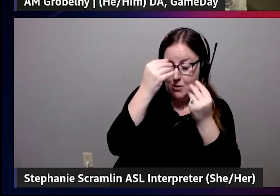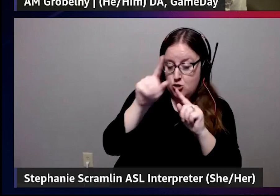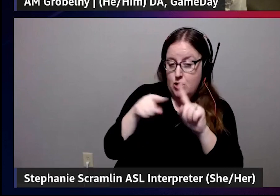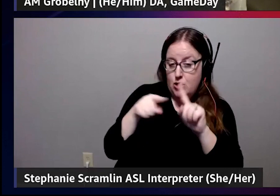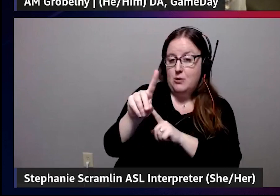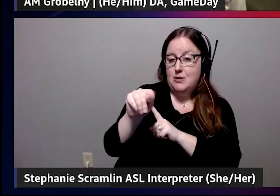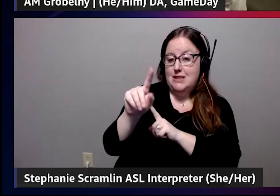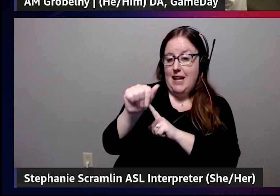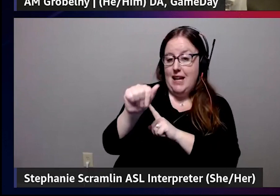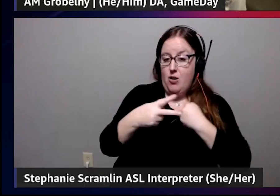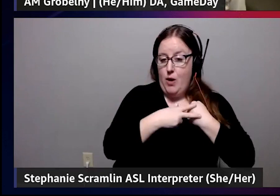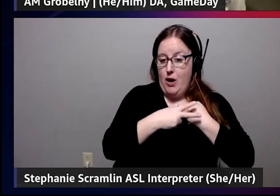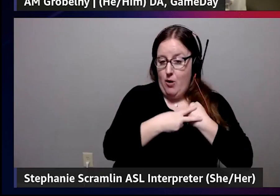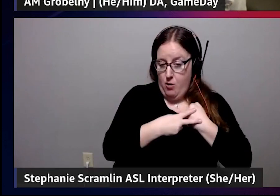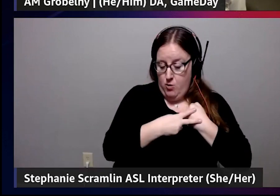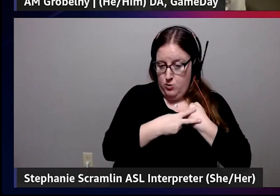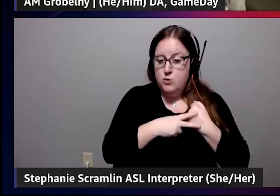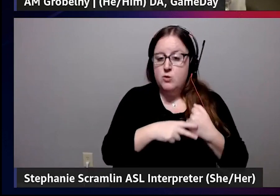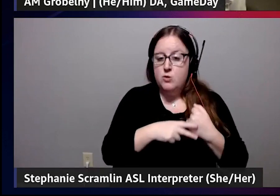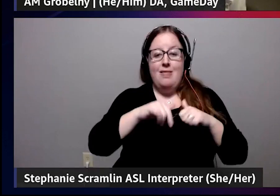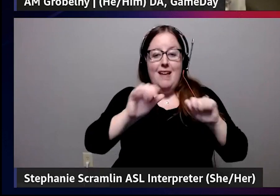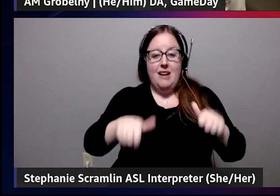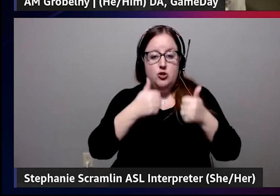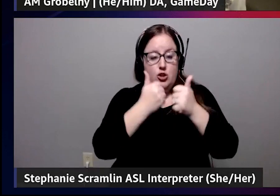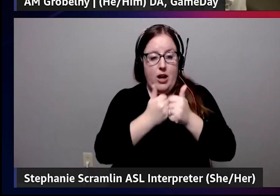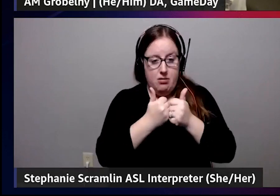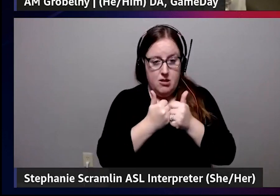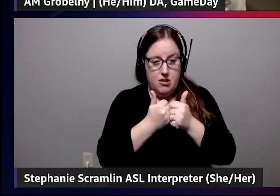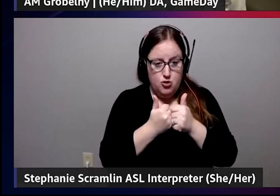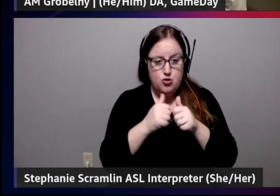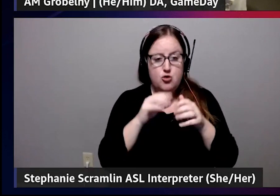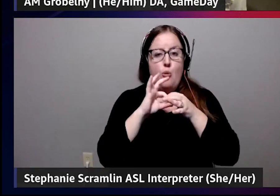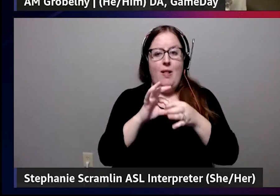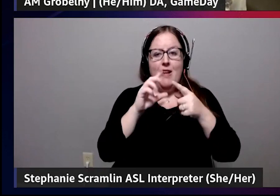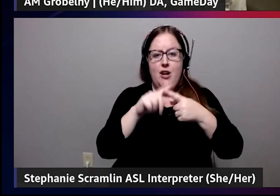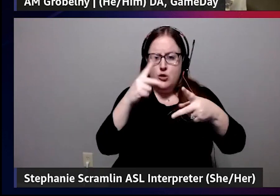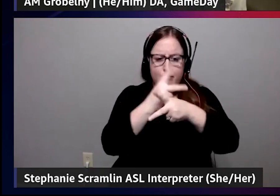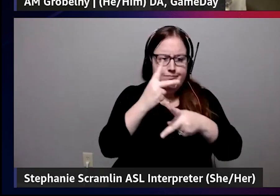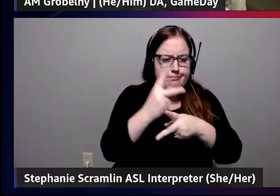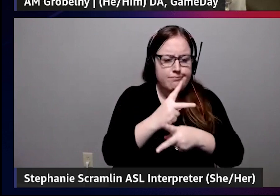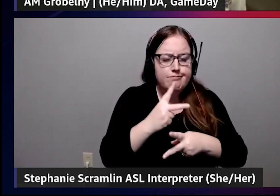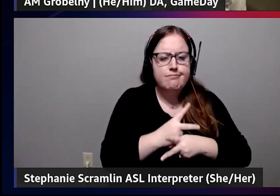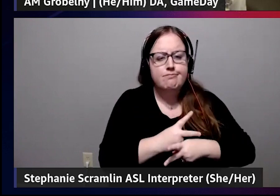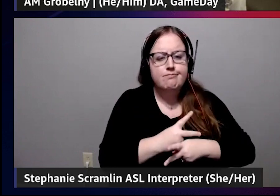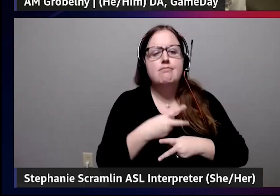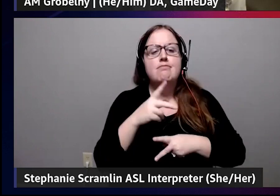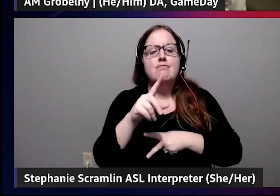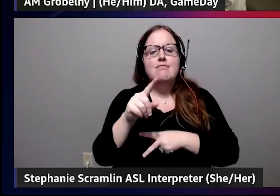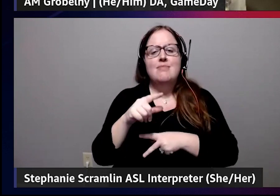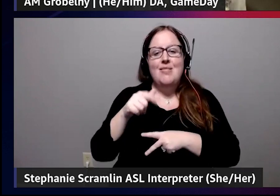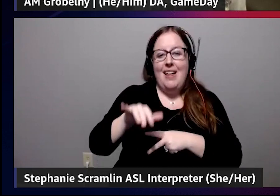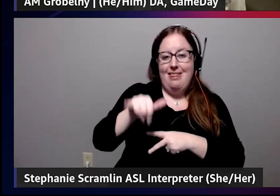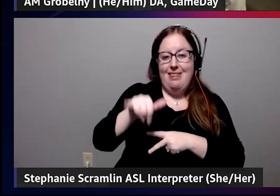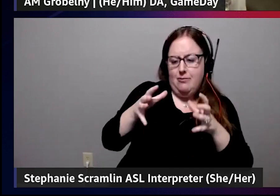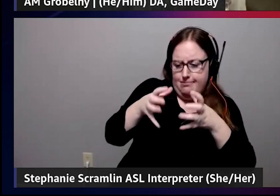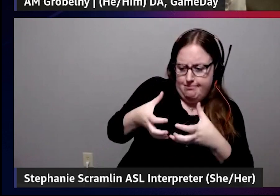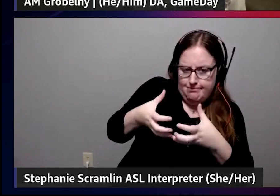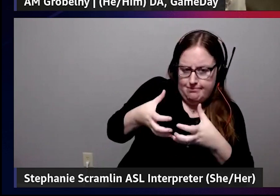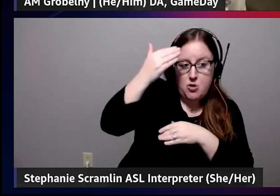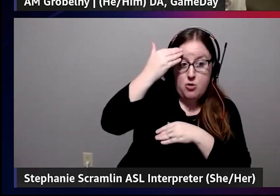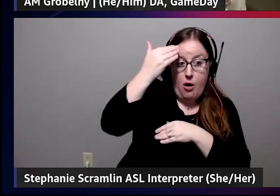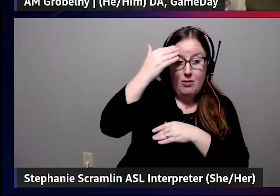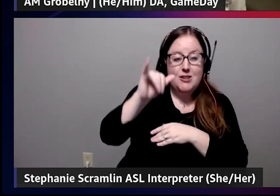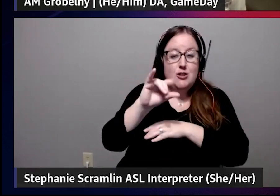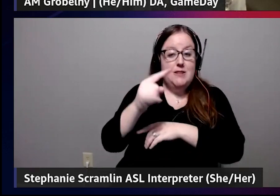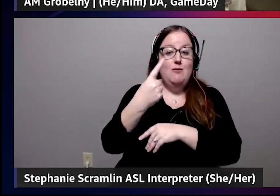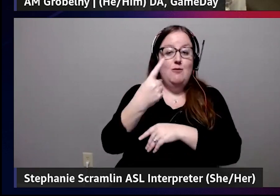warehouse, this challenge around figuring out the tribal knowledge, I would say, is the first problem that